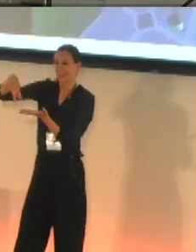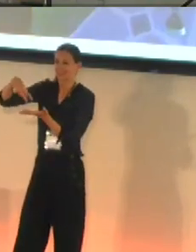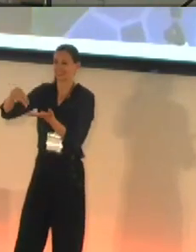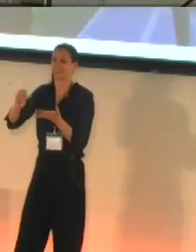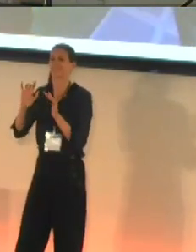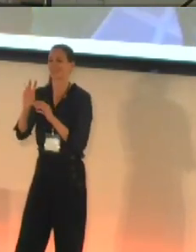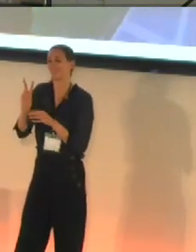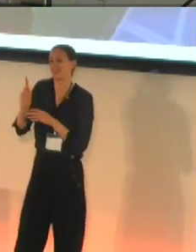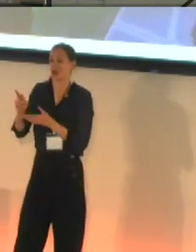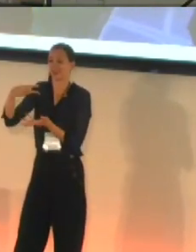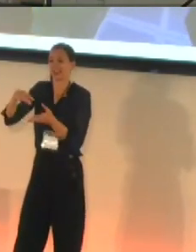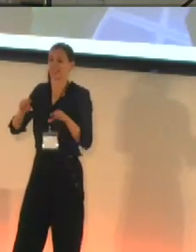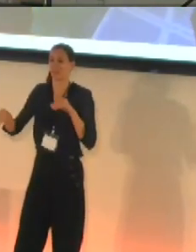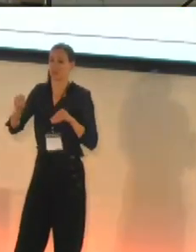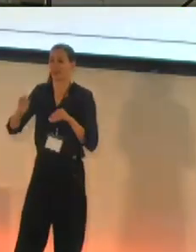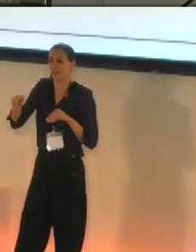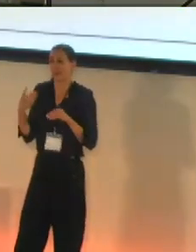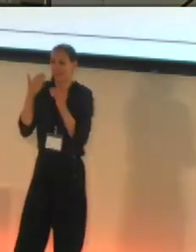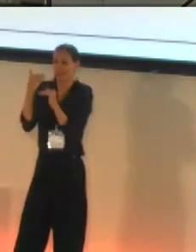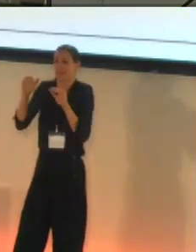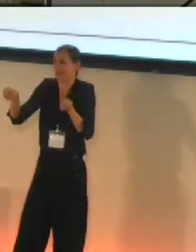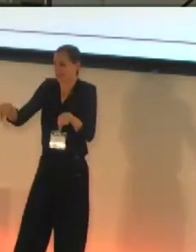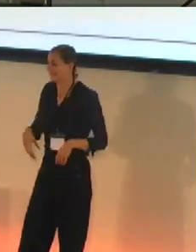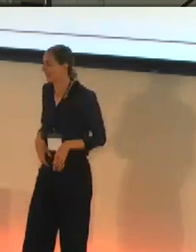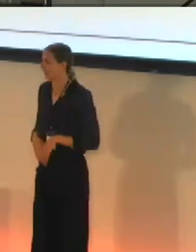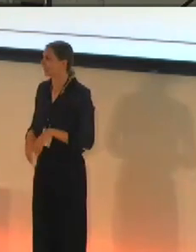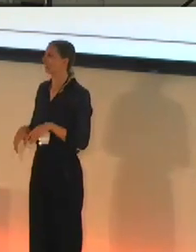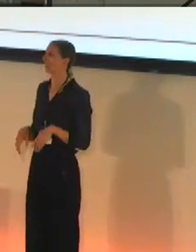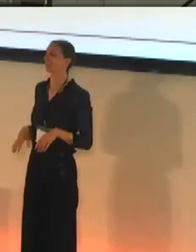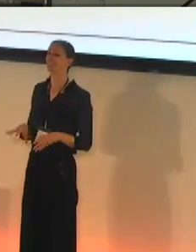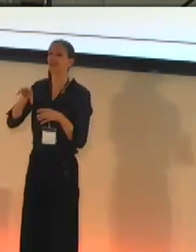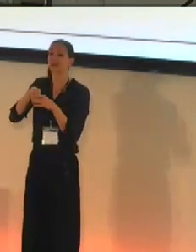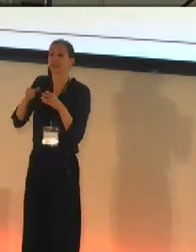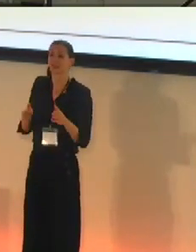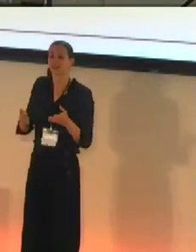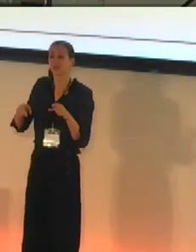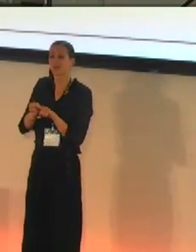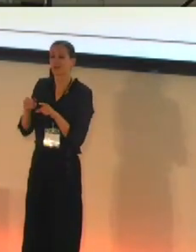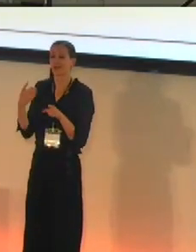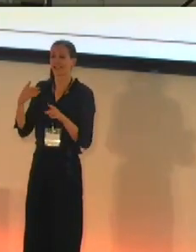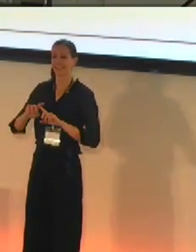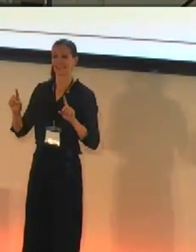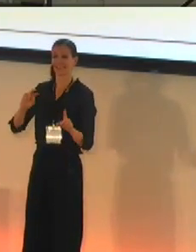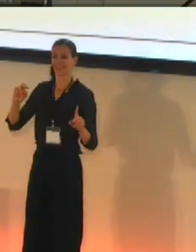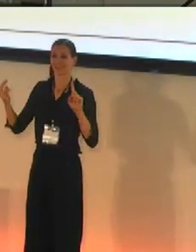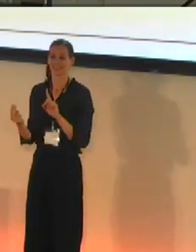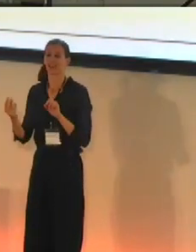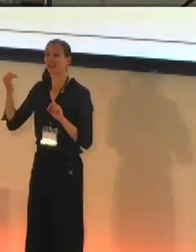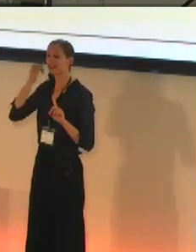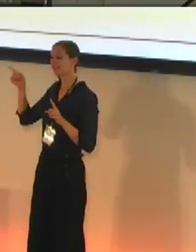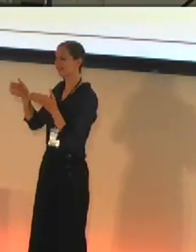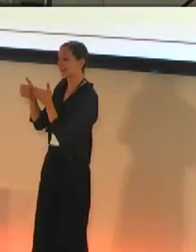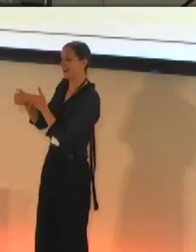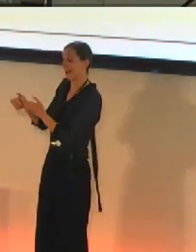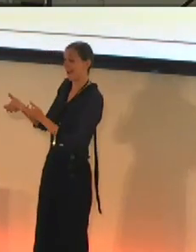By the music, I hear the music louder now. So participants also had differing perceptions of whether the guide empowered or hindered their